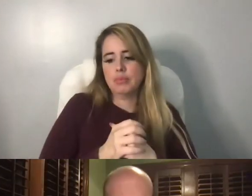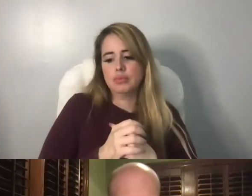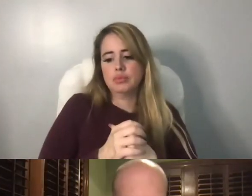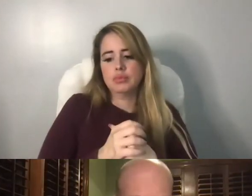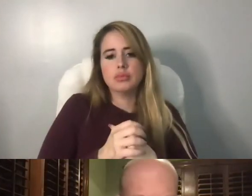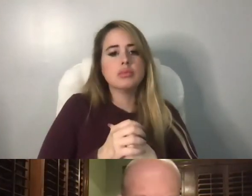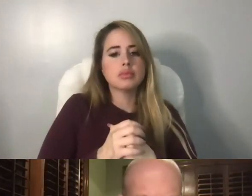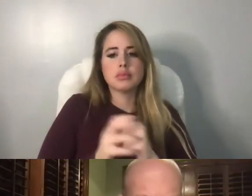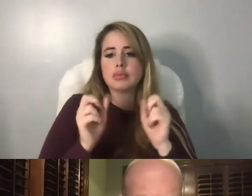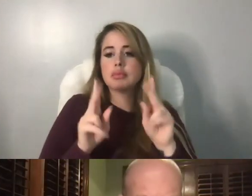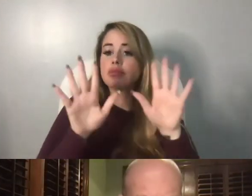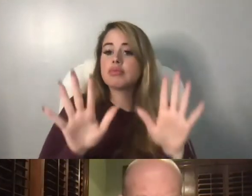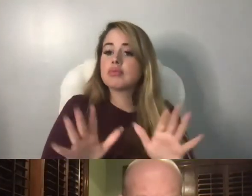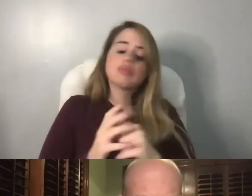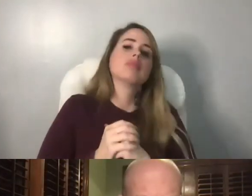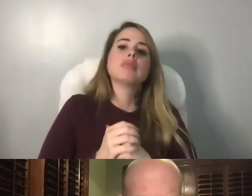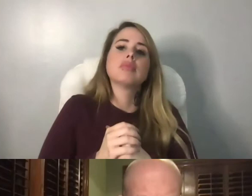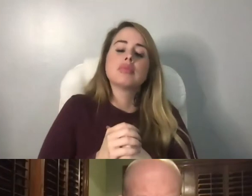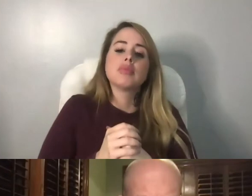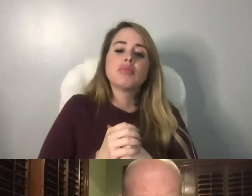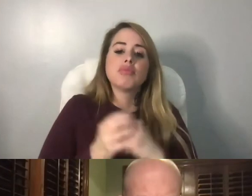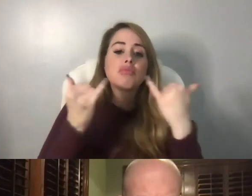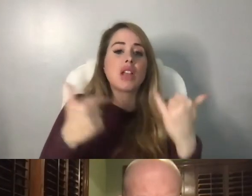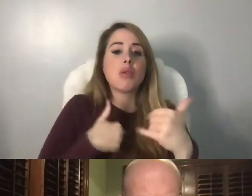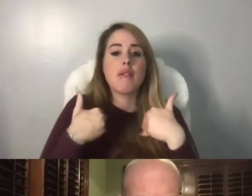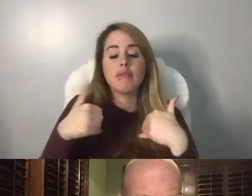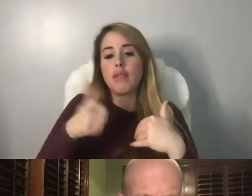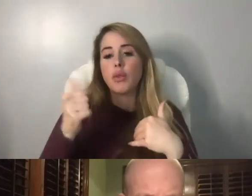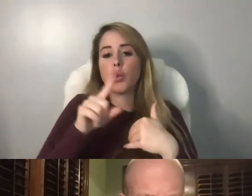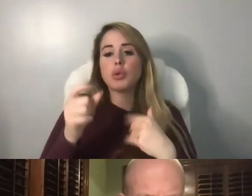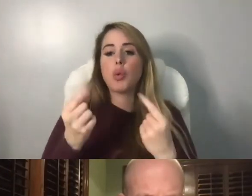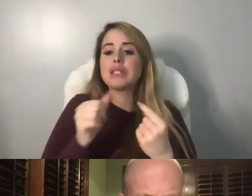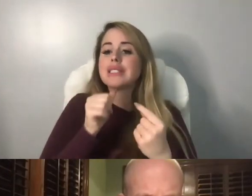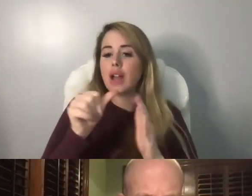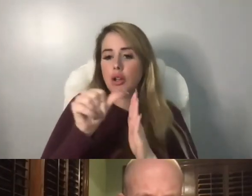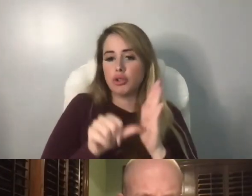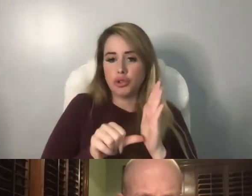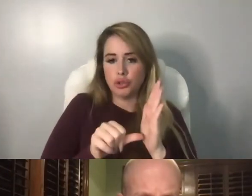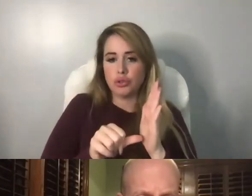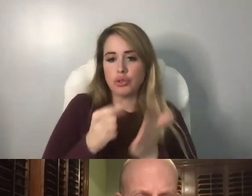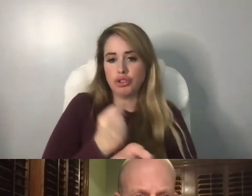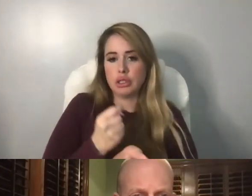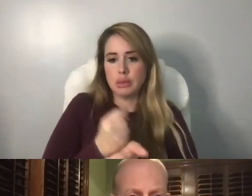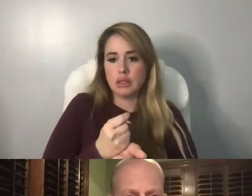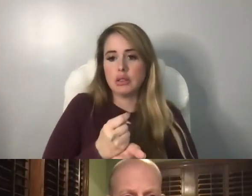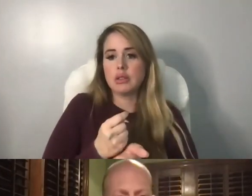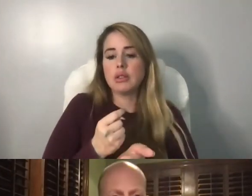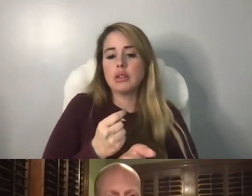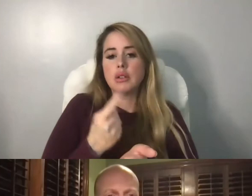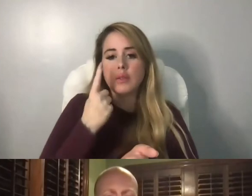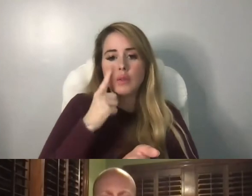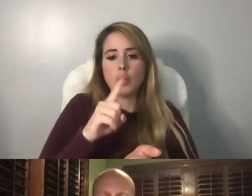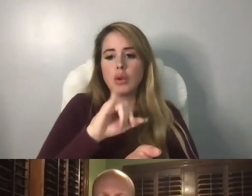Okay, great. I got a question here. What is the non-surgical treatment for Dupatrin's contracture?